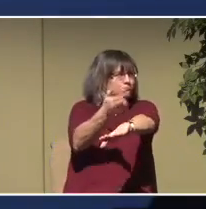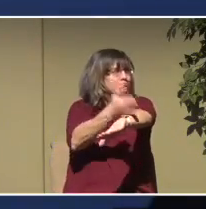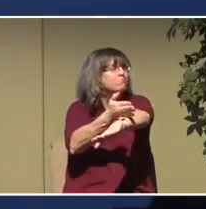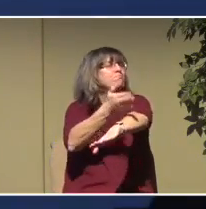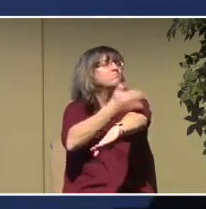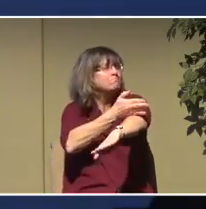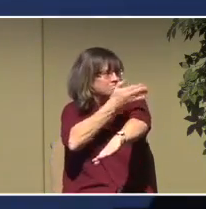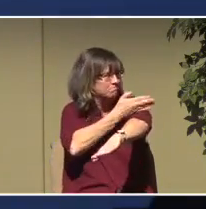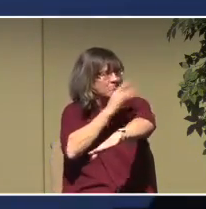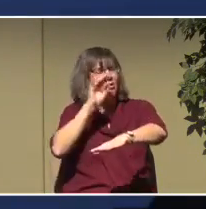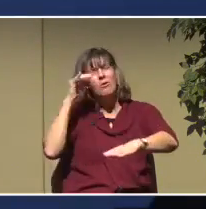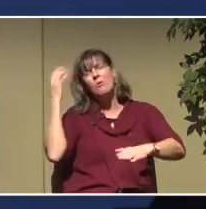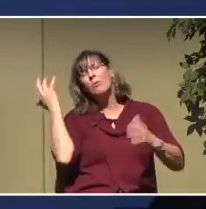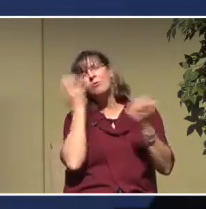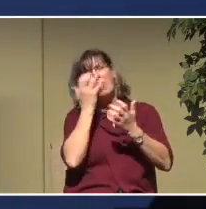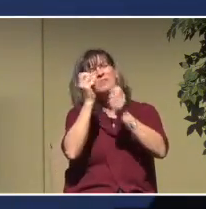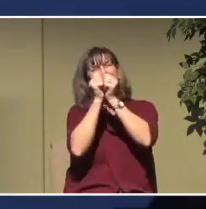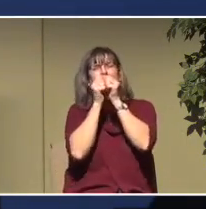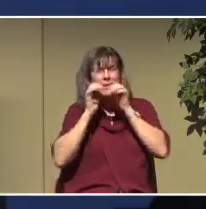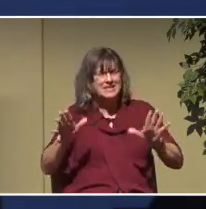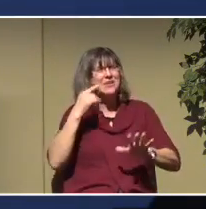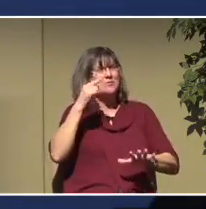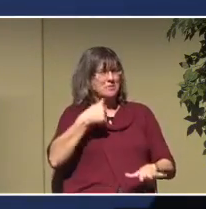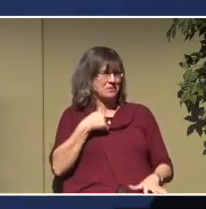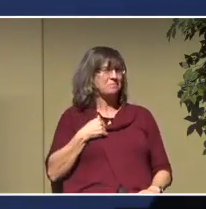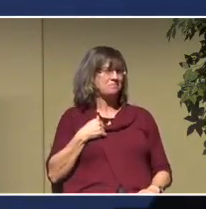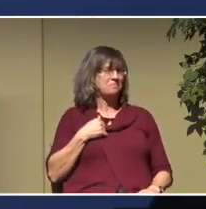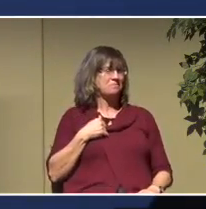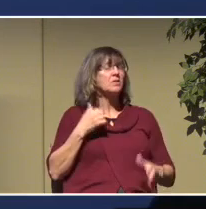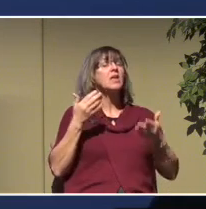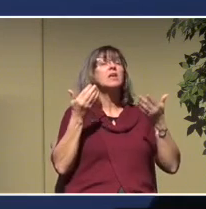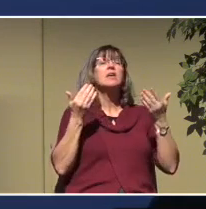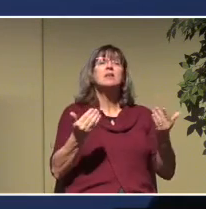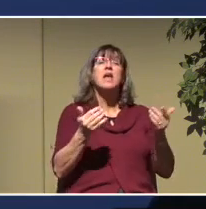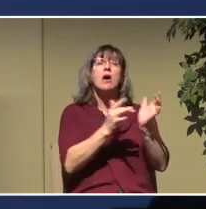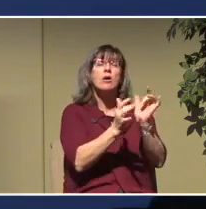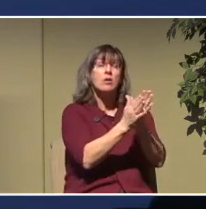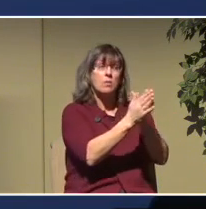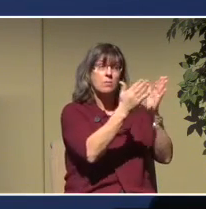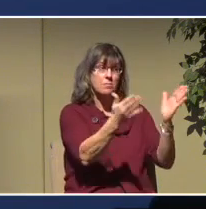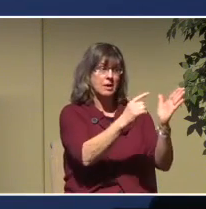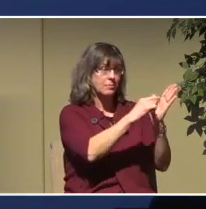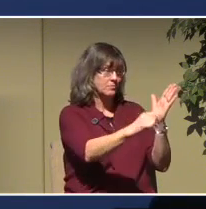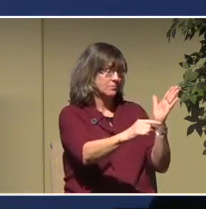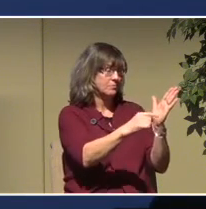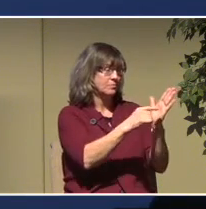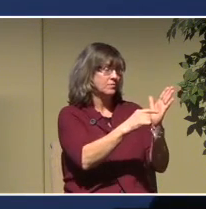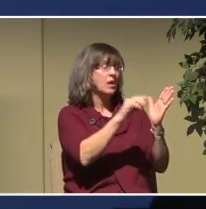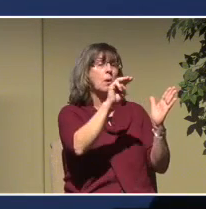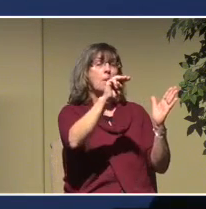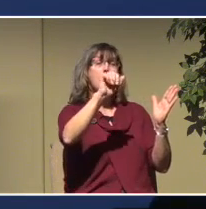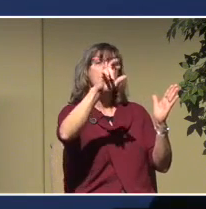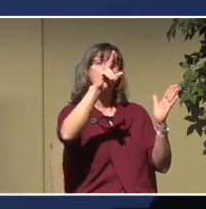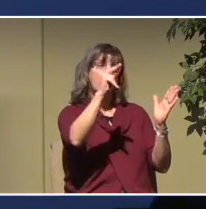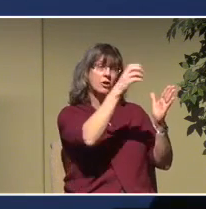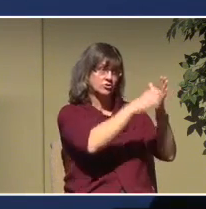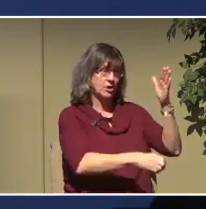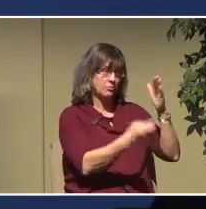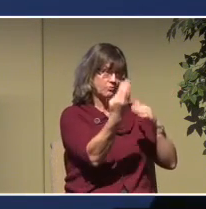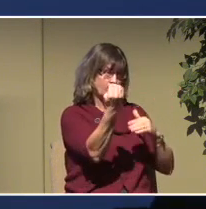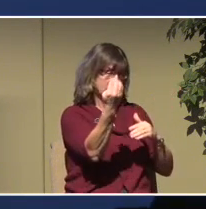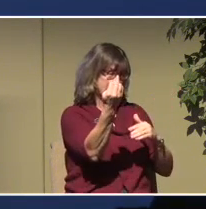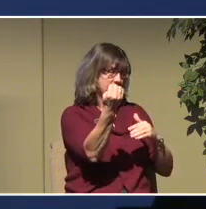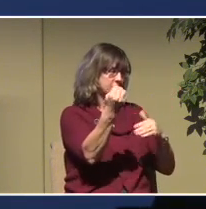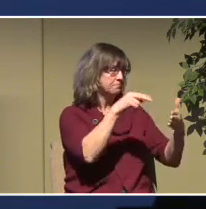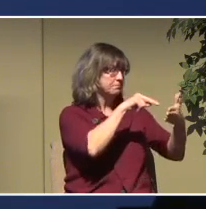And now we're going to be turning to Scripture. I'm going to be sharing with you something from the book of Mark, Mark chapter 14. We're going to